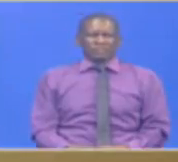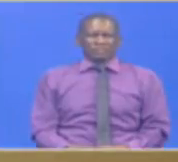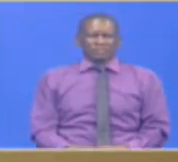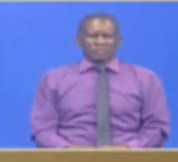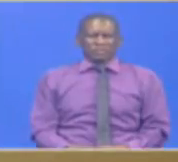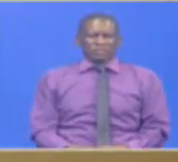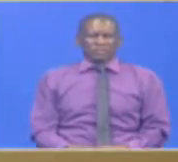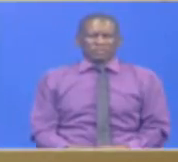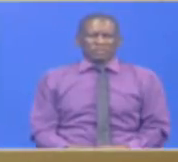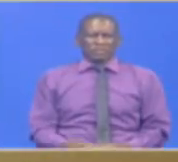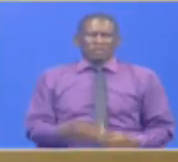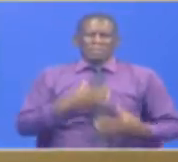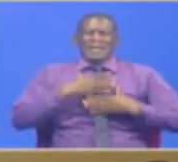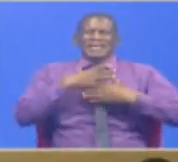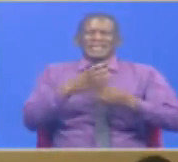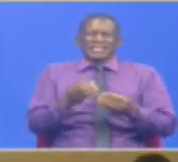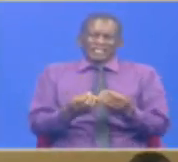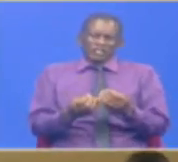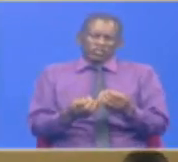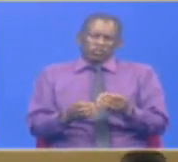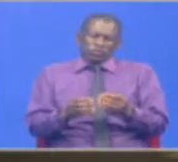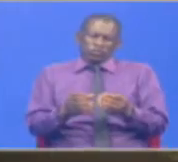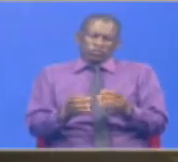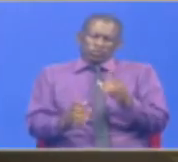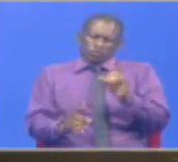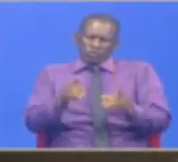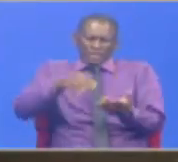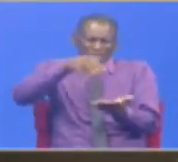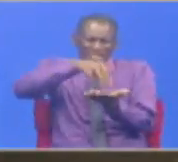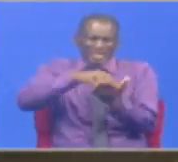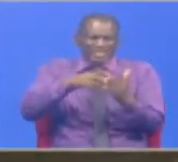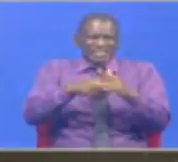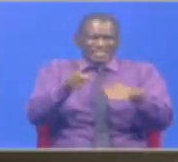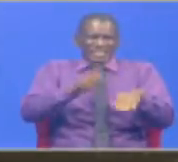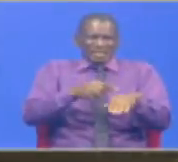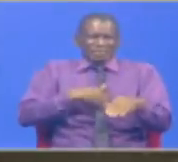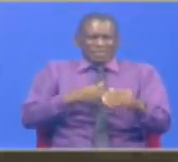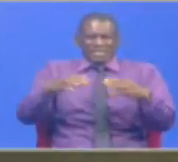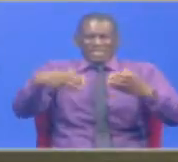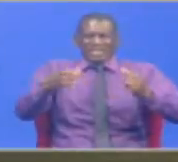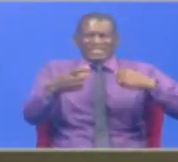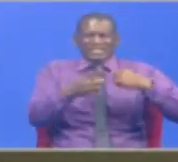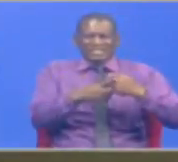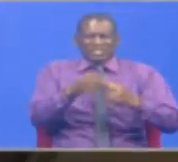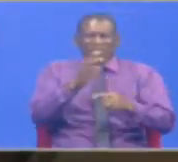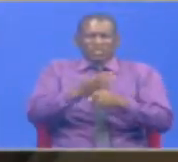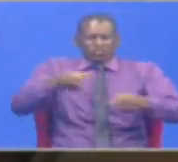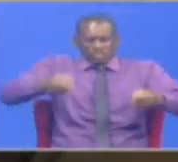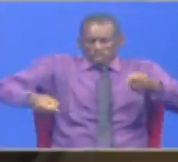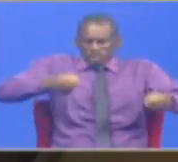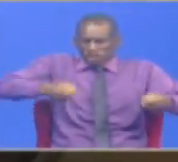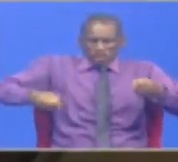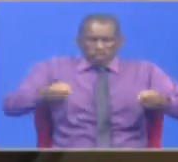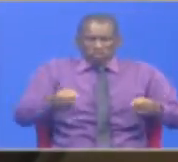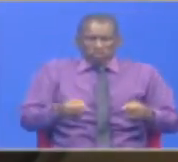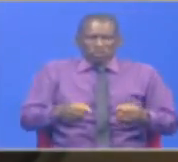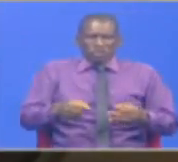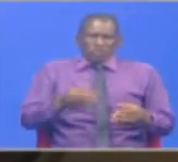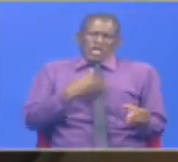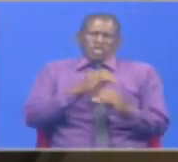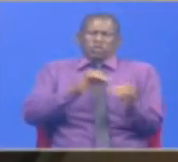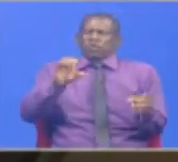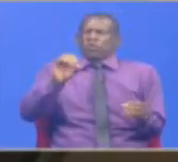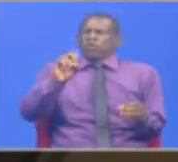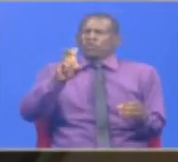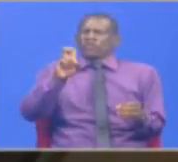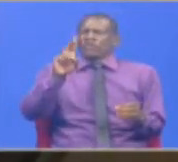My passion for baking started when I was in class 6, using a jiko because we didn't have an oven, or maybe sometimes you go to a neighbor